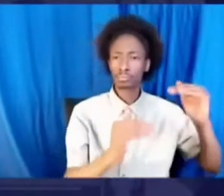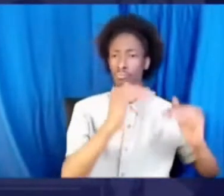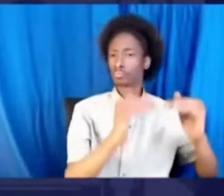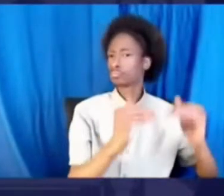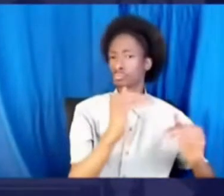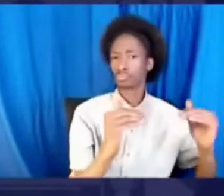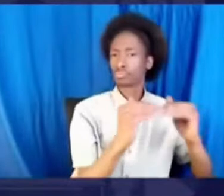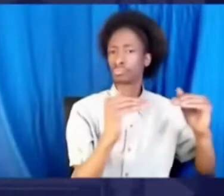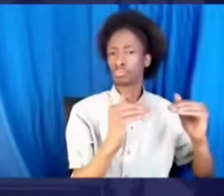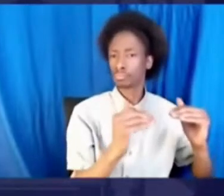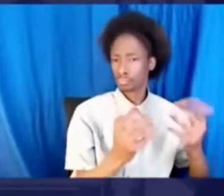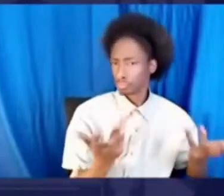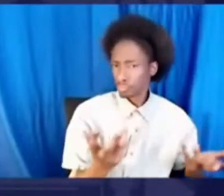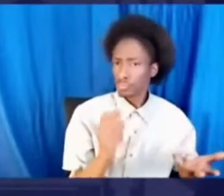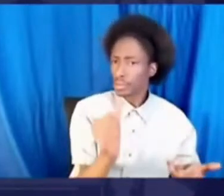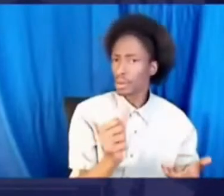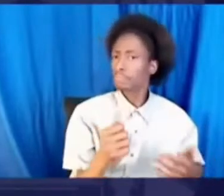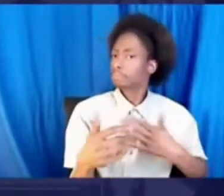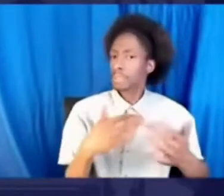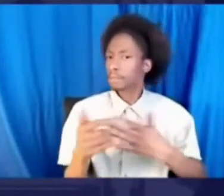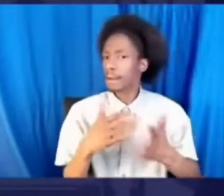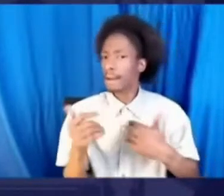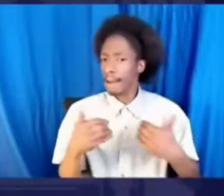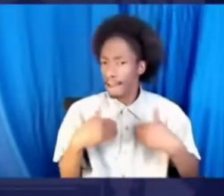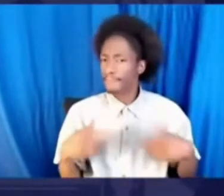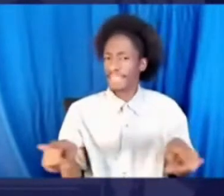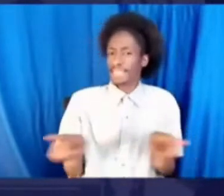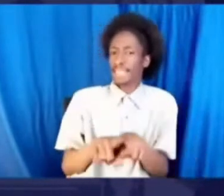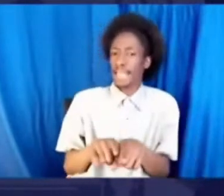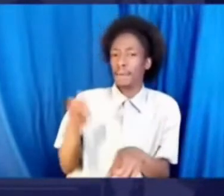same place, even though they have the same God-given capacity.